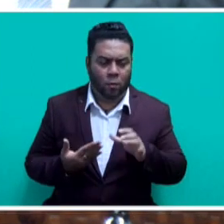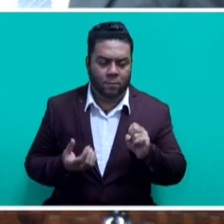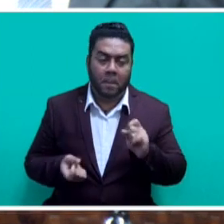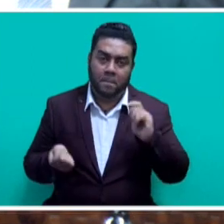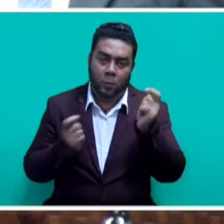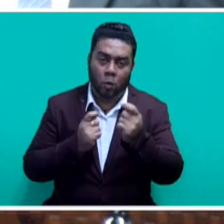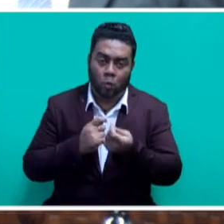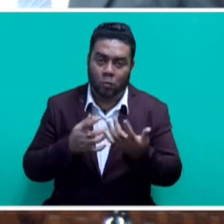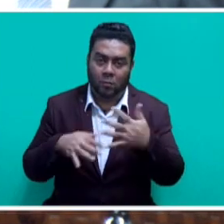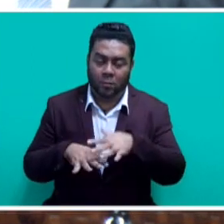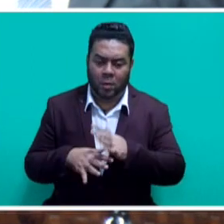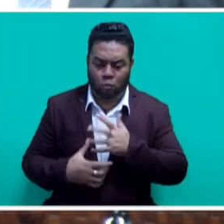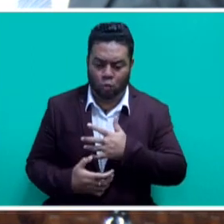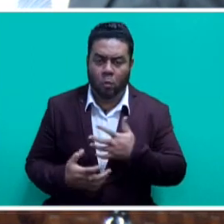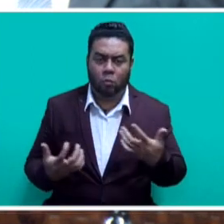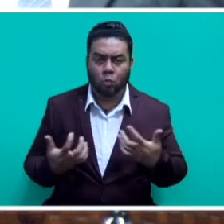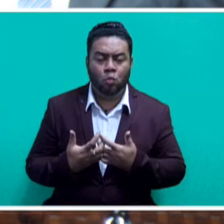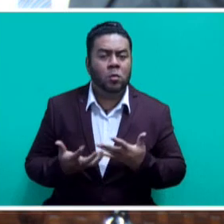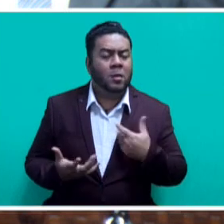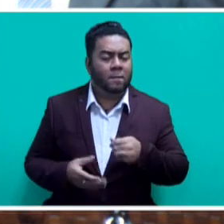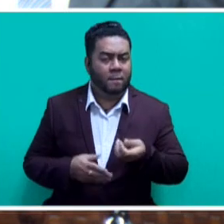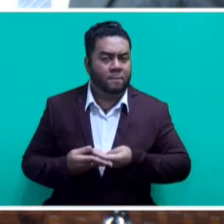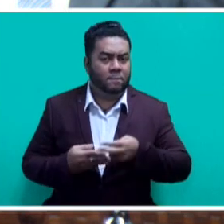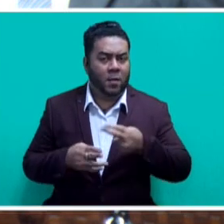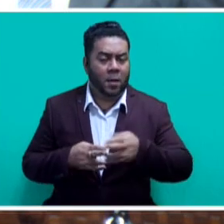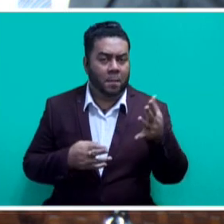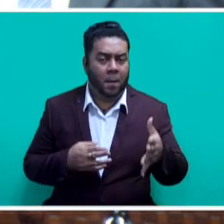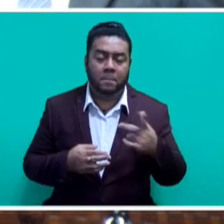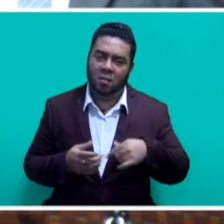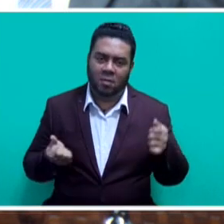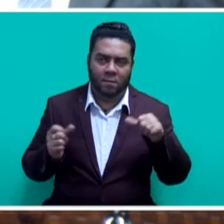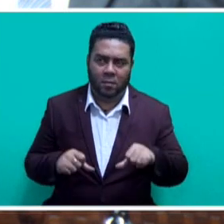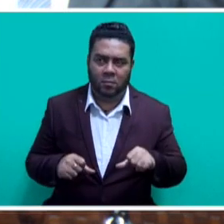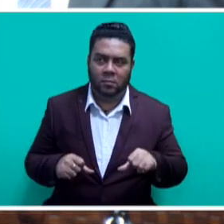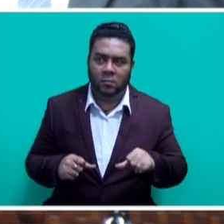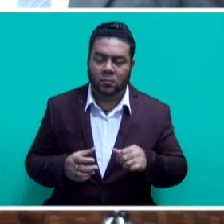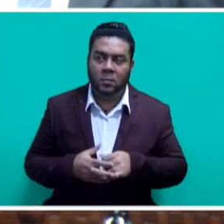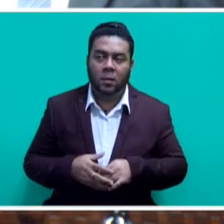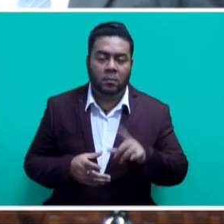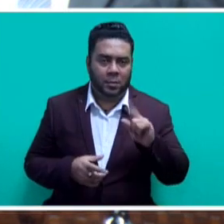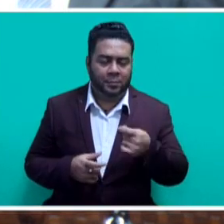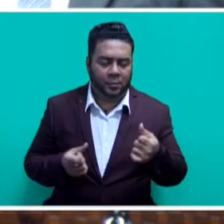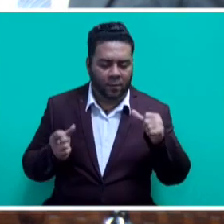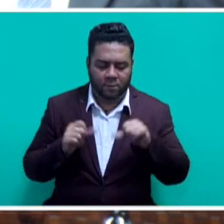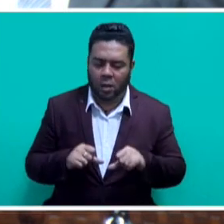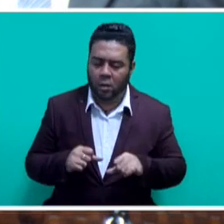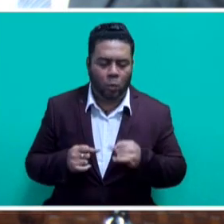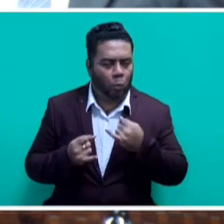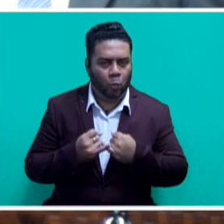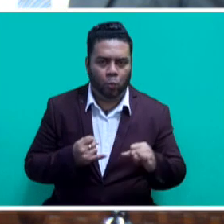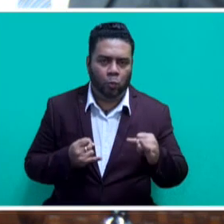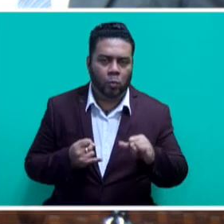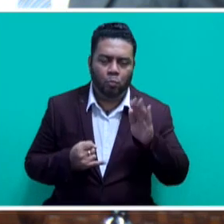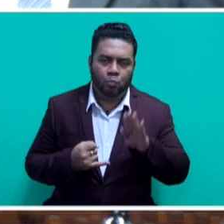changes, and give the farmers what they deserve. Yet they failed, and if I must stress, they failed miserably.